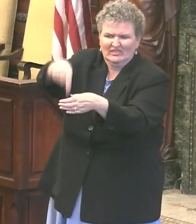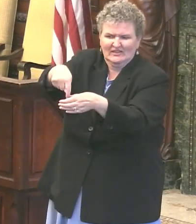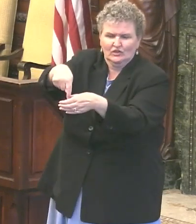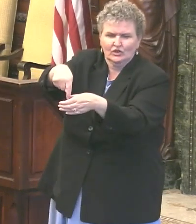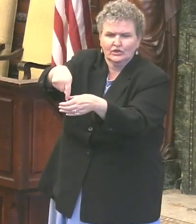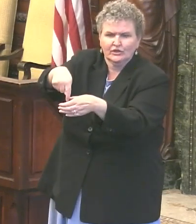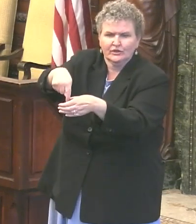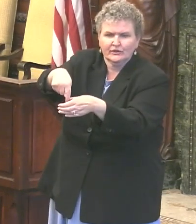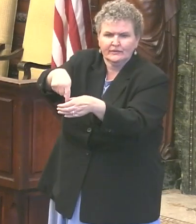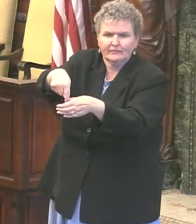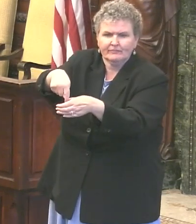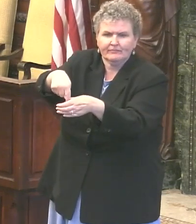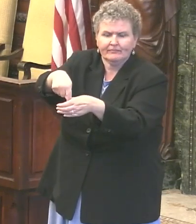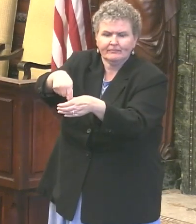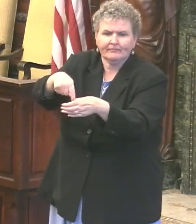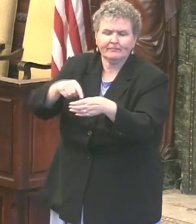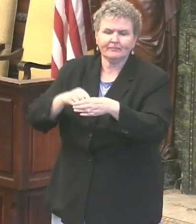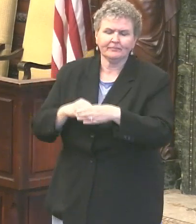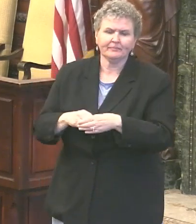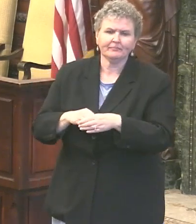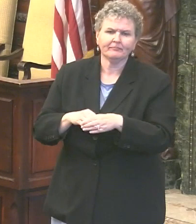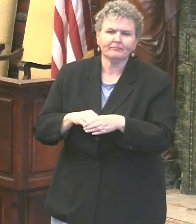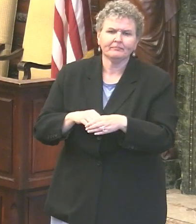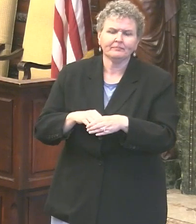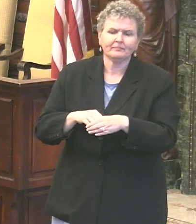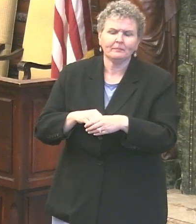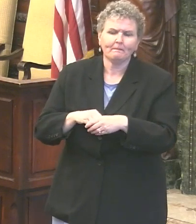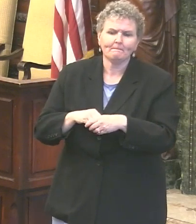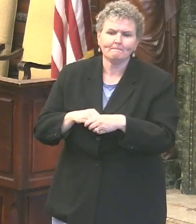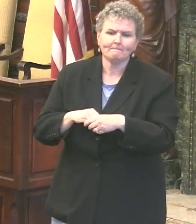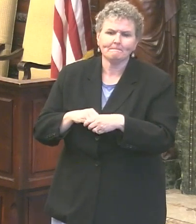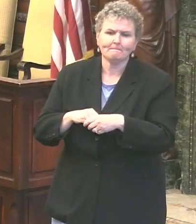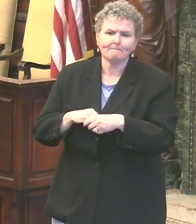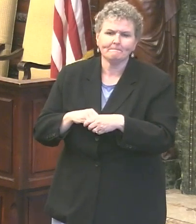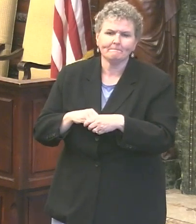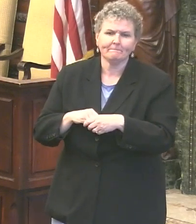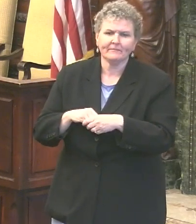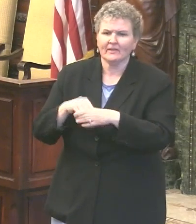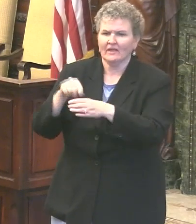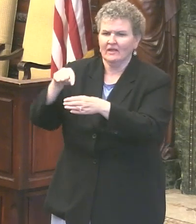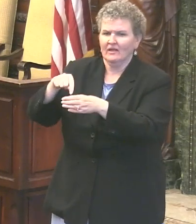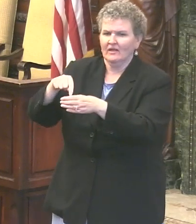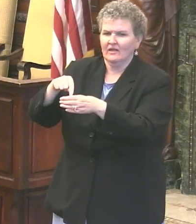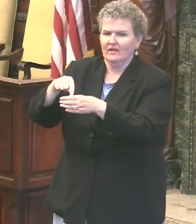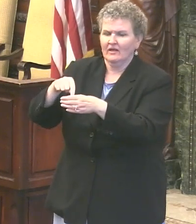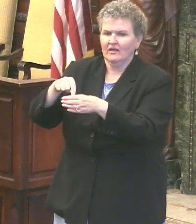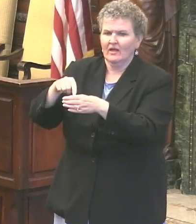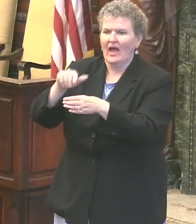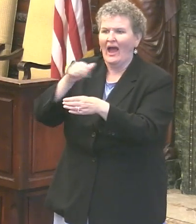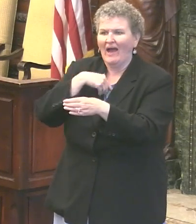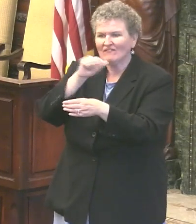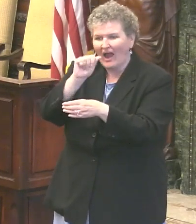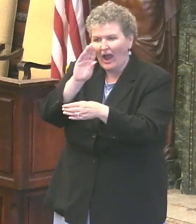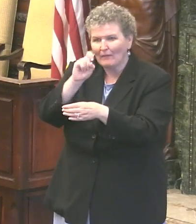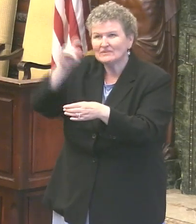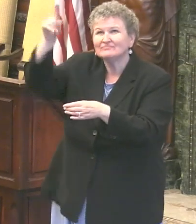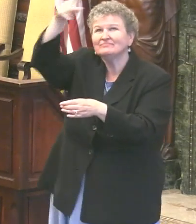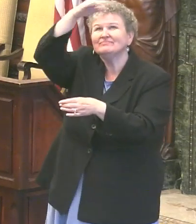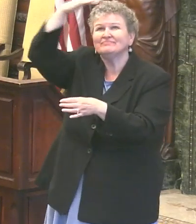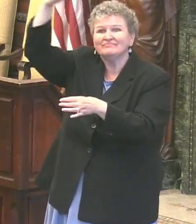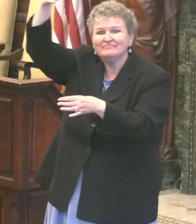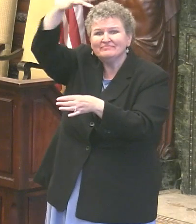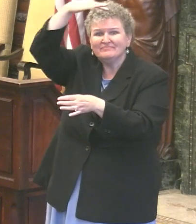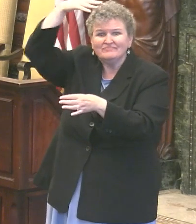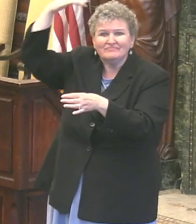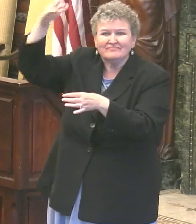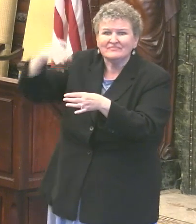space was not prepared to be occupied. They said it had mold, asbestos, lead, no air conditioning, no cameras or sprinklers,